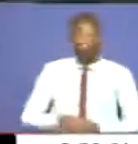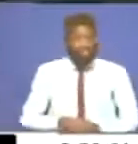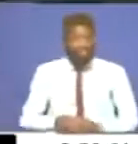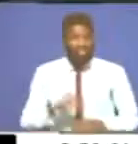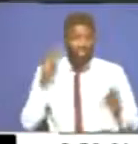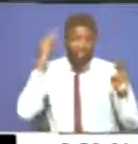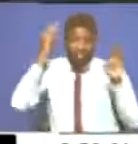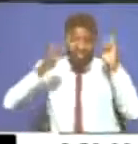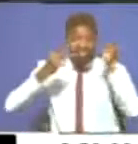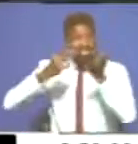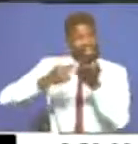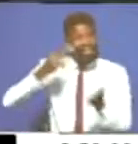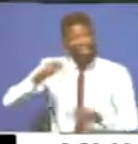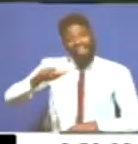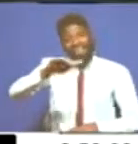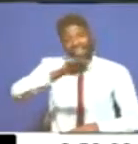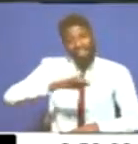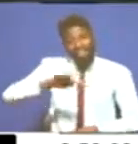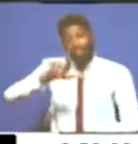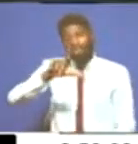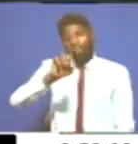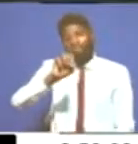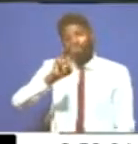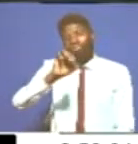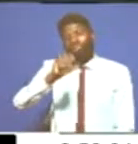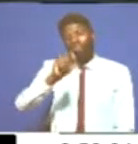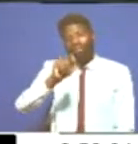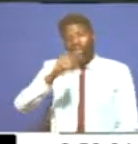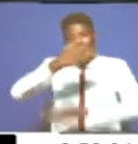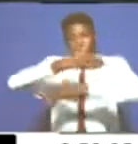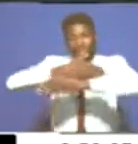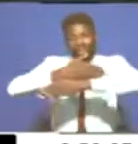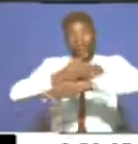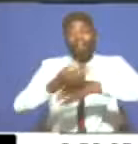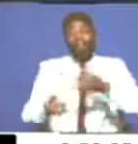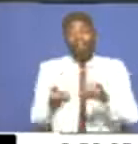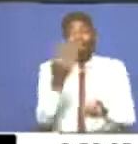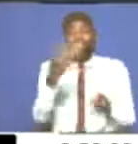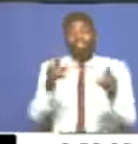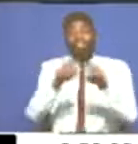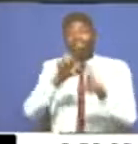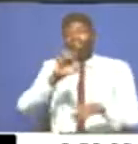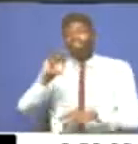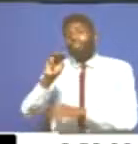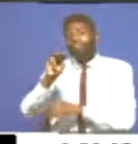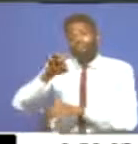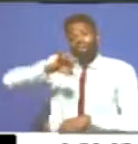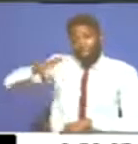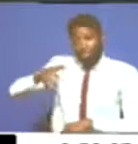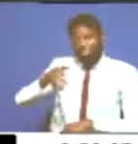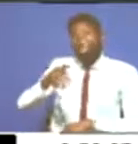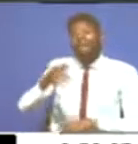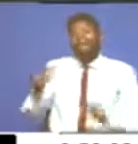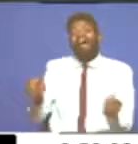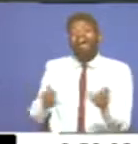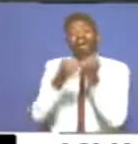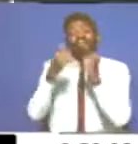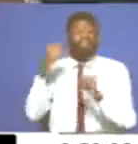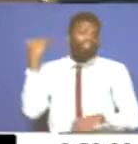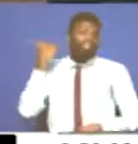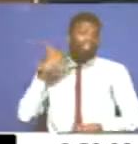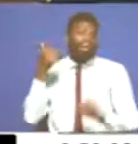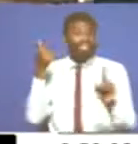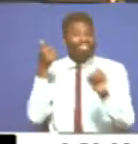Loiwat along the border of Baringo and Elgeyo Marakwet counties following a banditry attack which left 8 people dead, among them